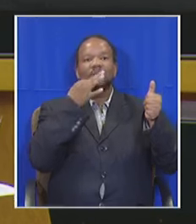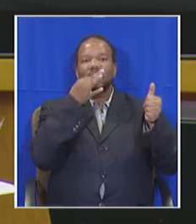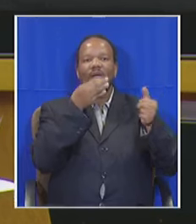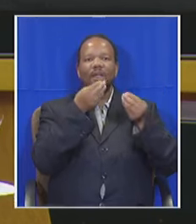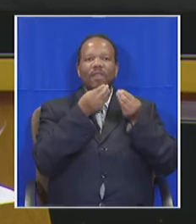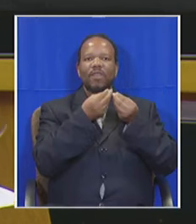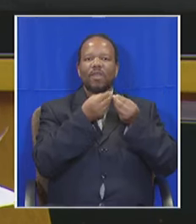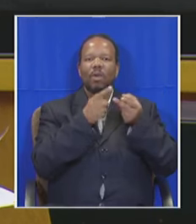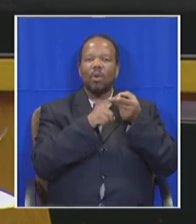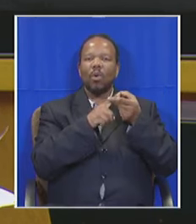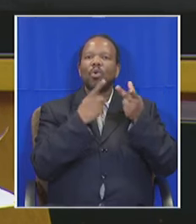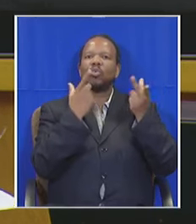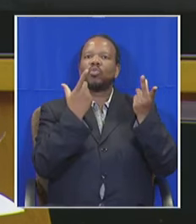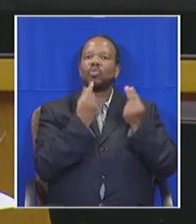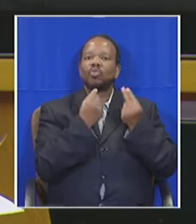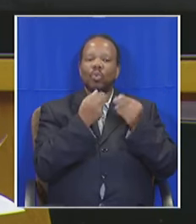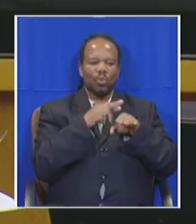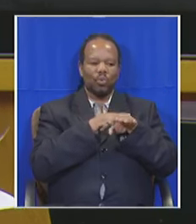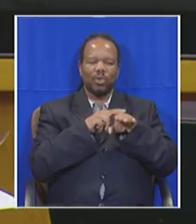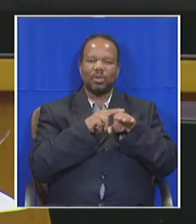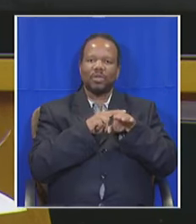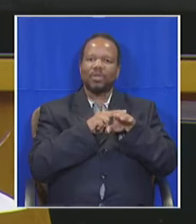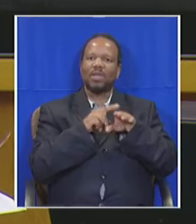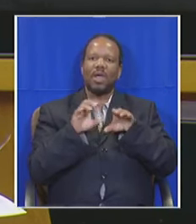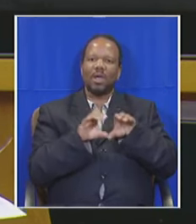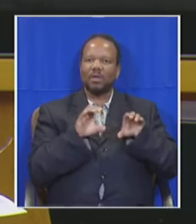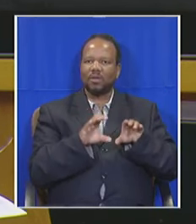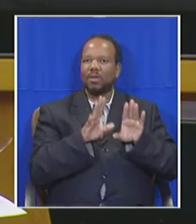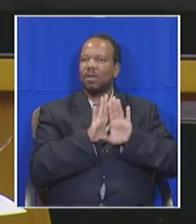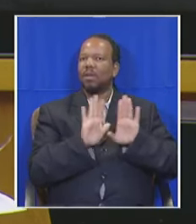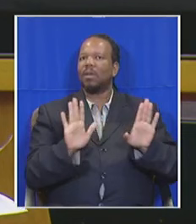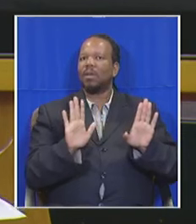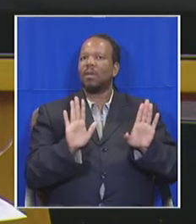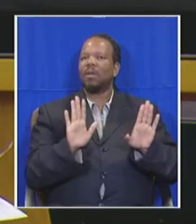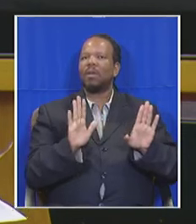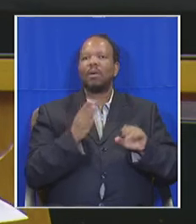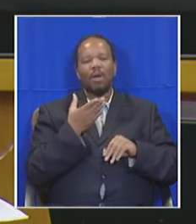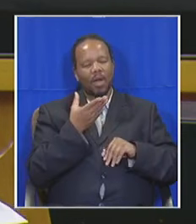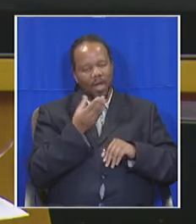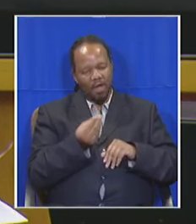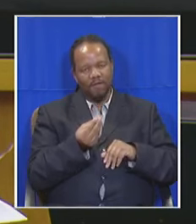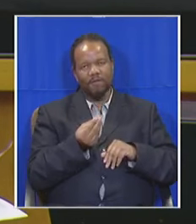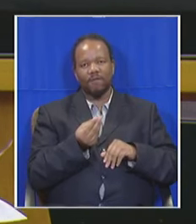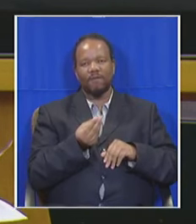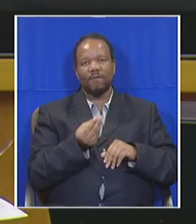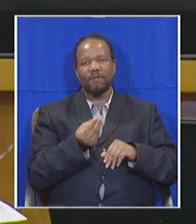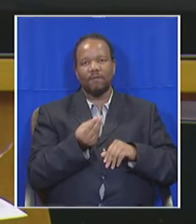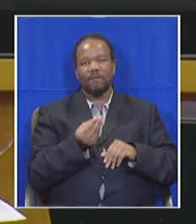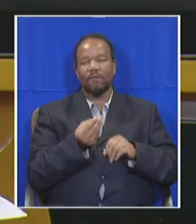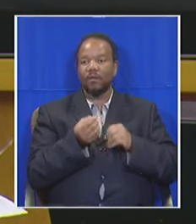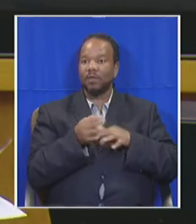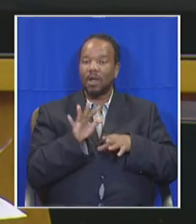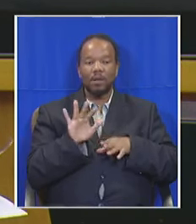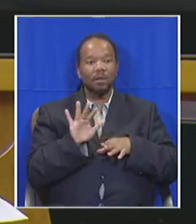overtly racist. And perhaps in this matter, we should all begin to reflect and start by asking all